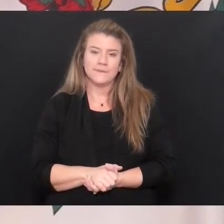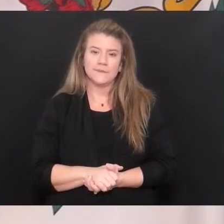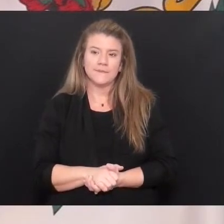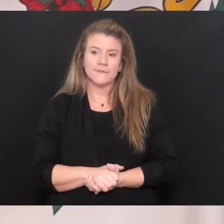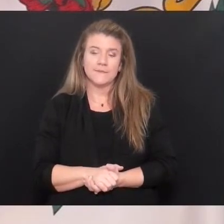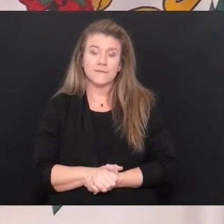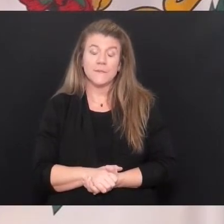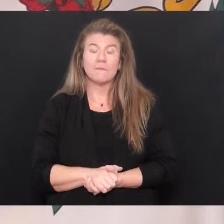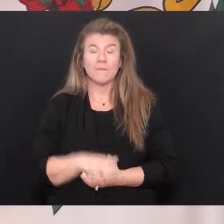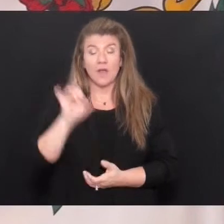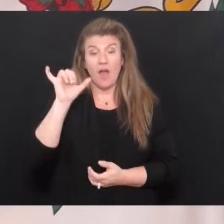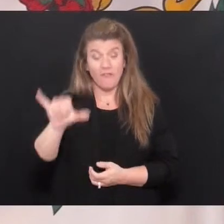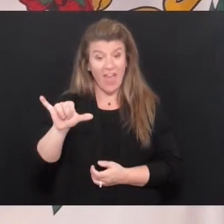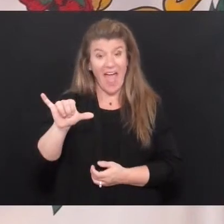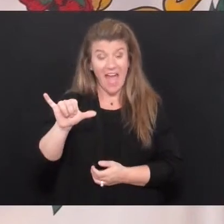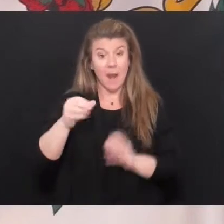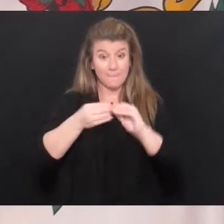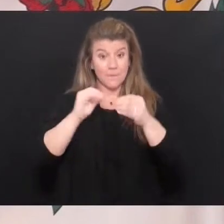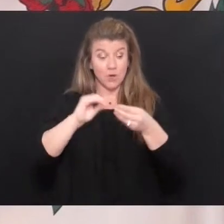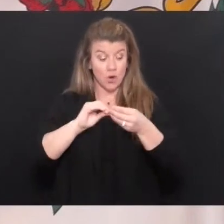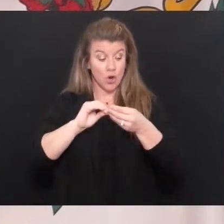Of that, we've put